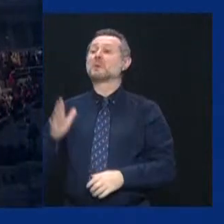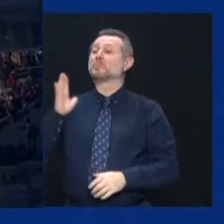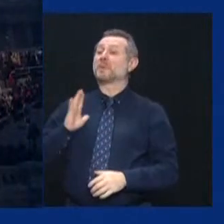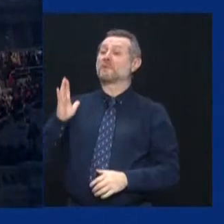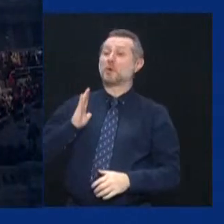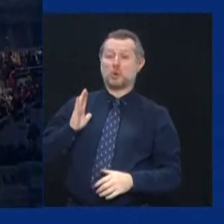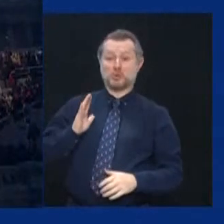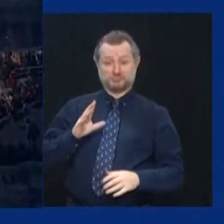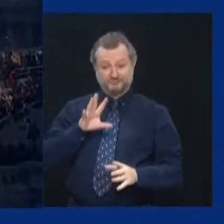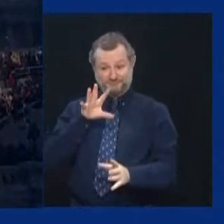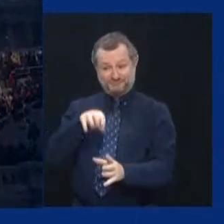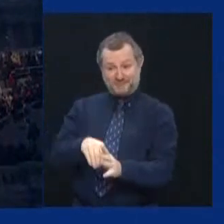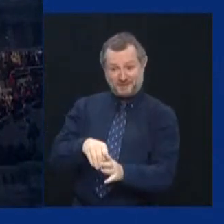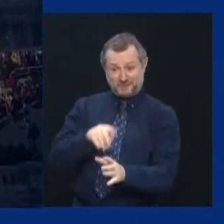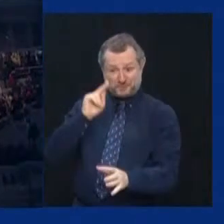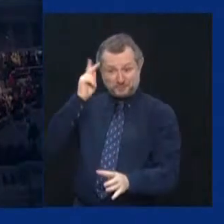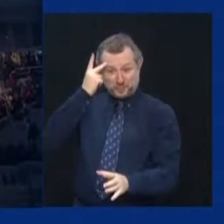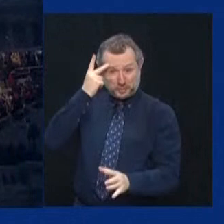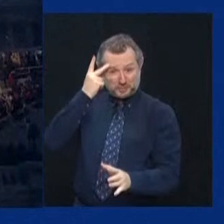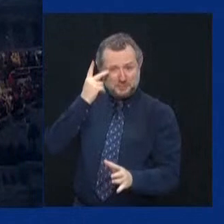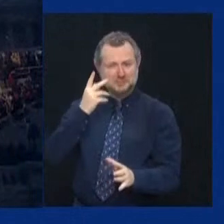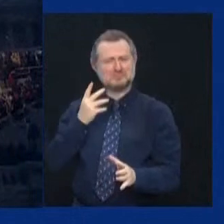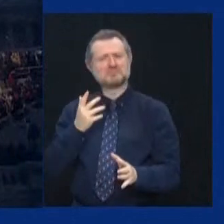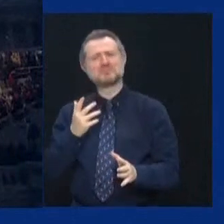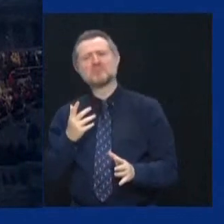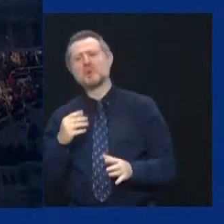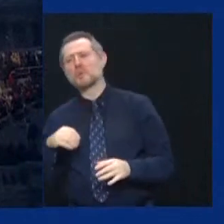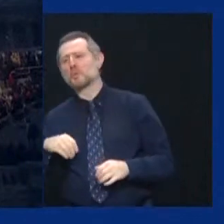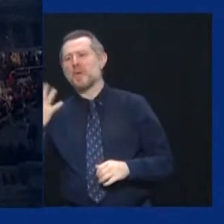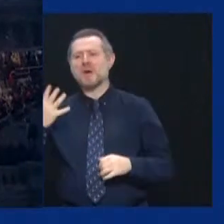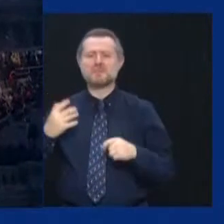conquer, divide white from black,